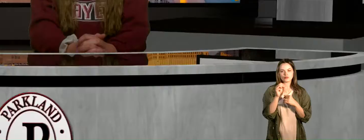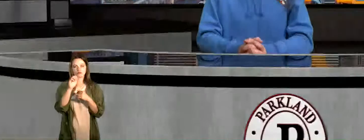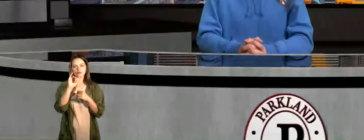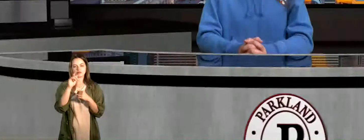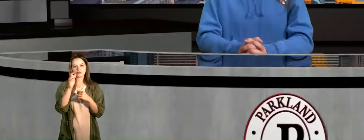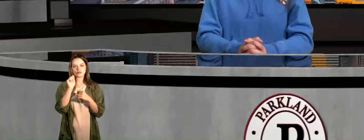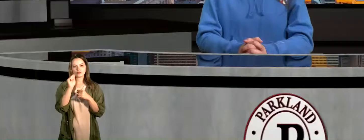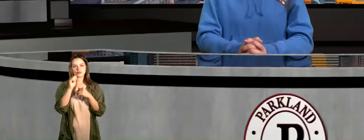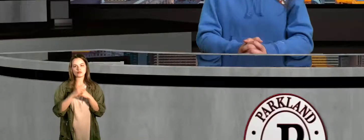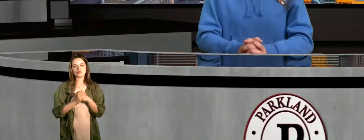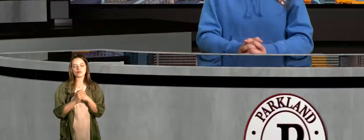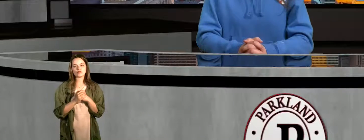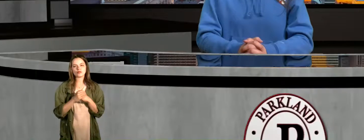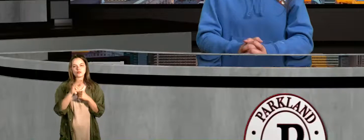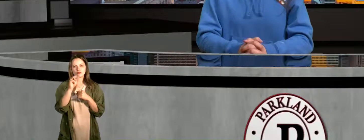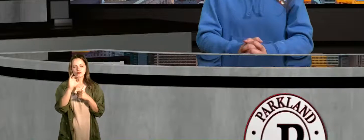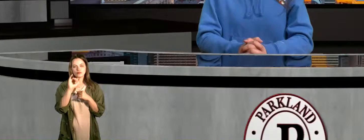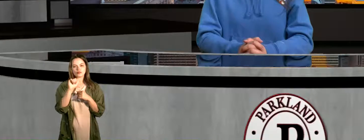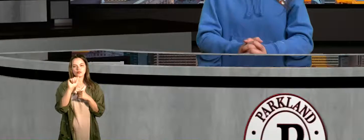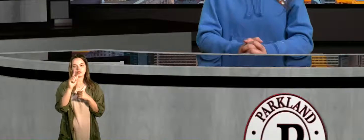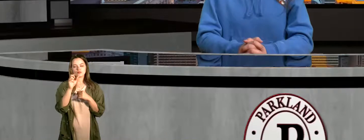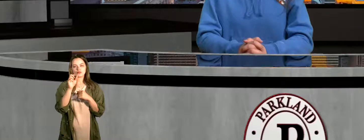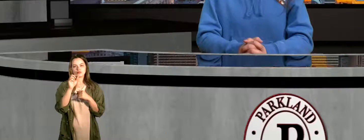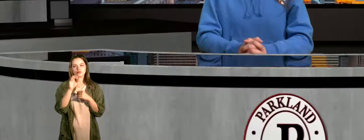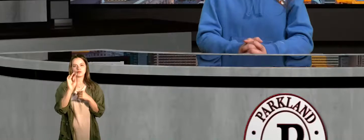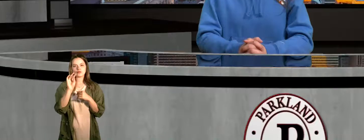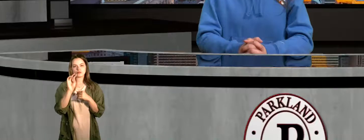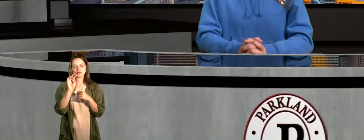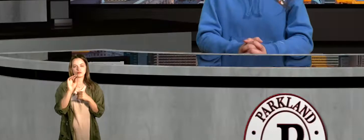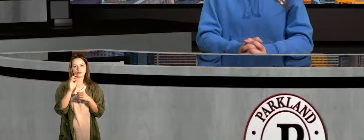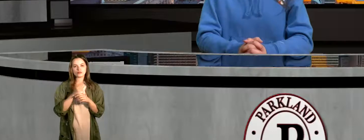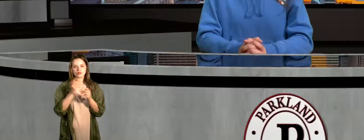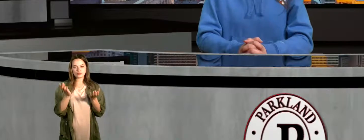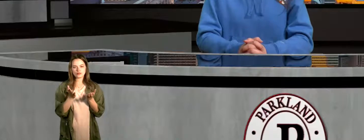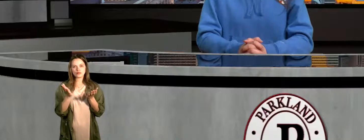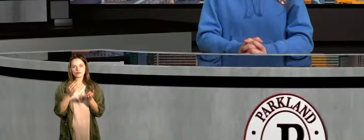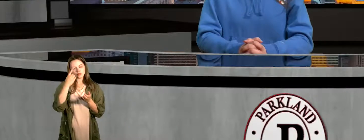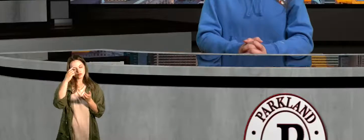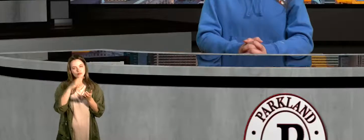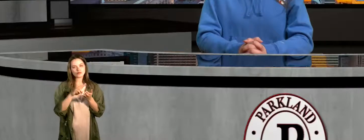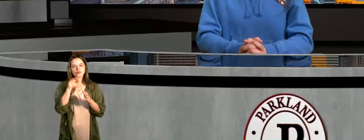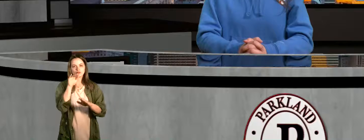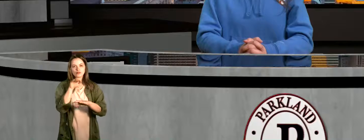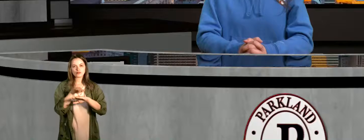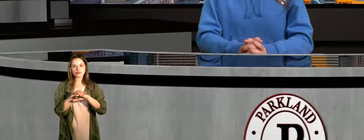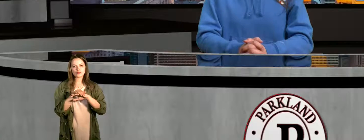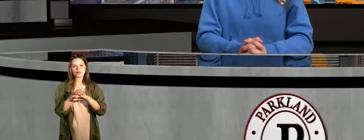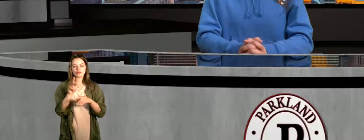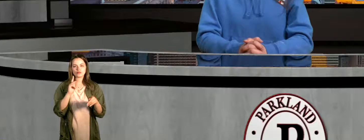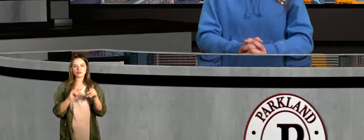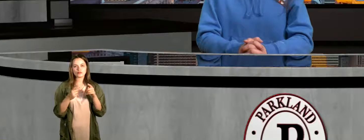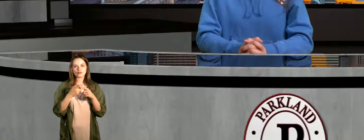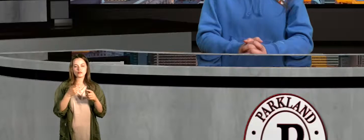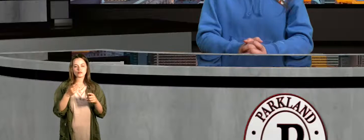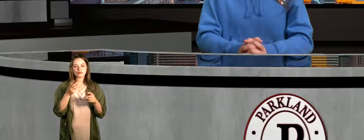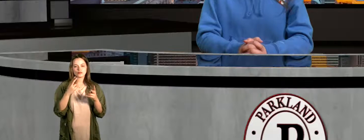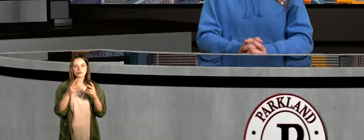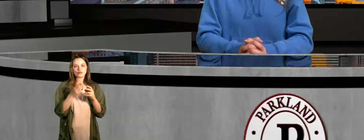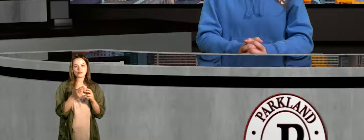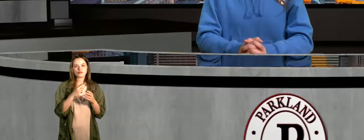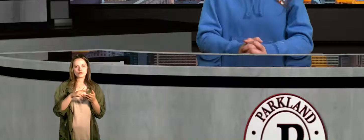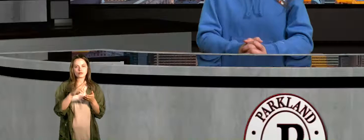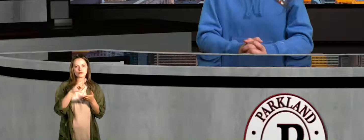10th. On May 9th at 7 p.m. right here at PHS for College Night, admission representatives from Penn State,